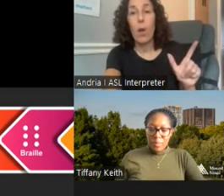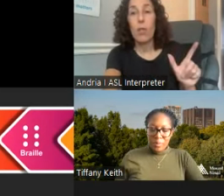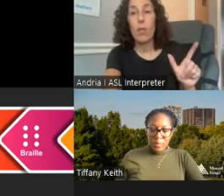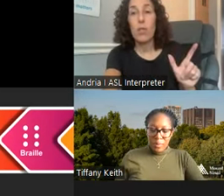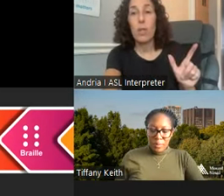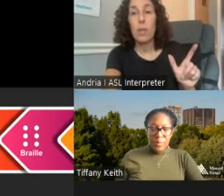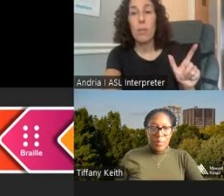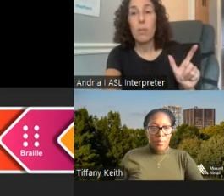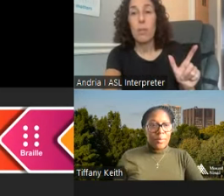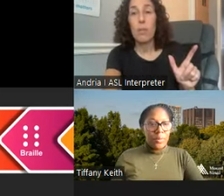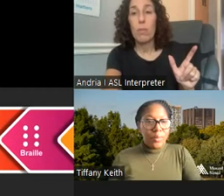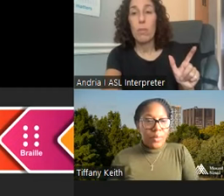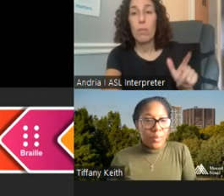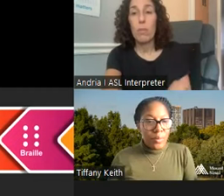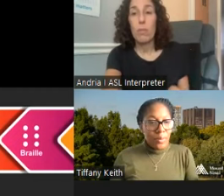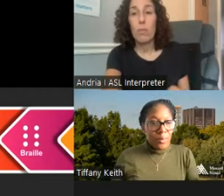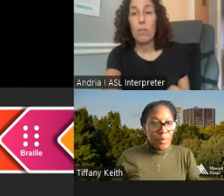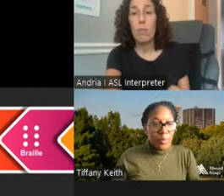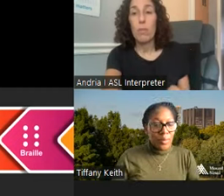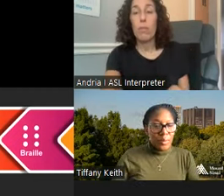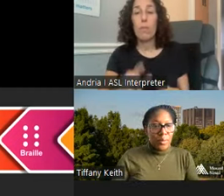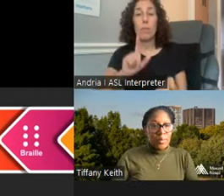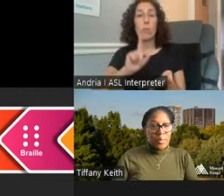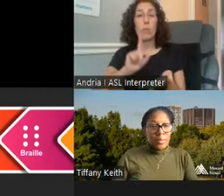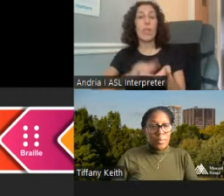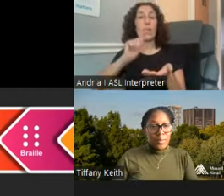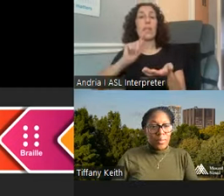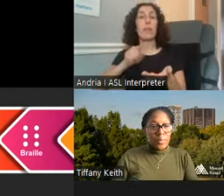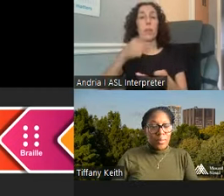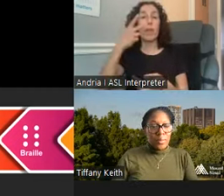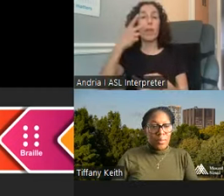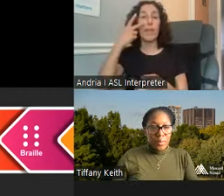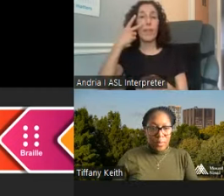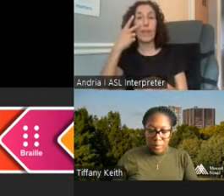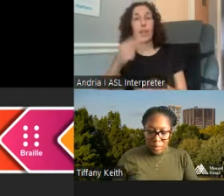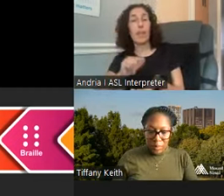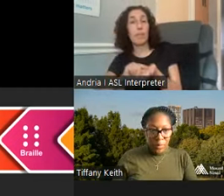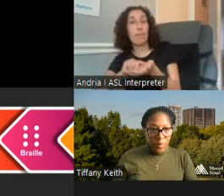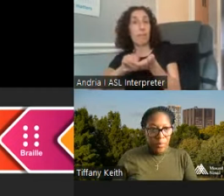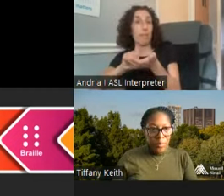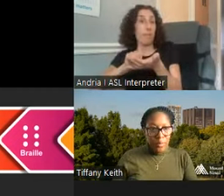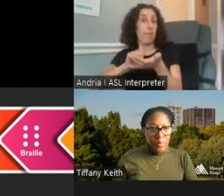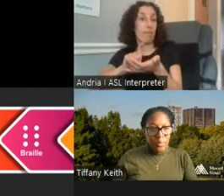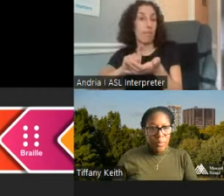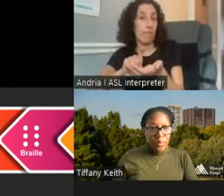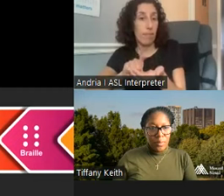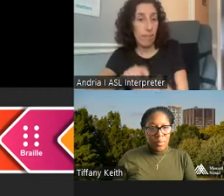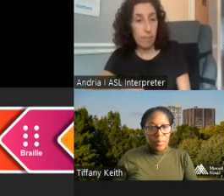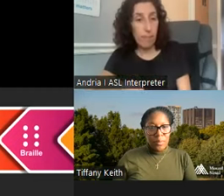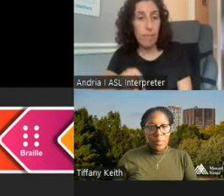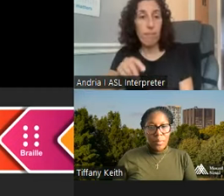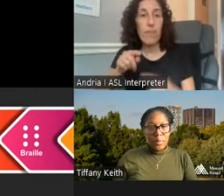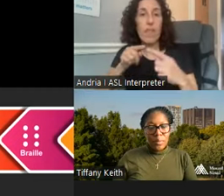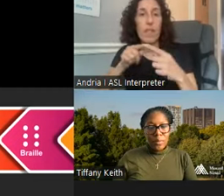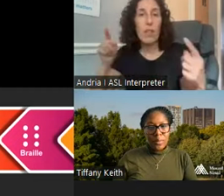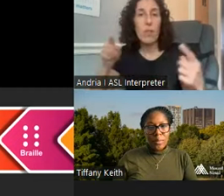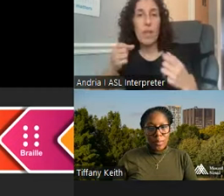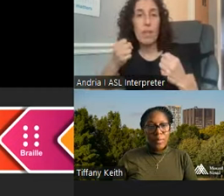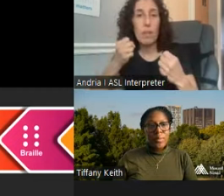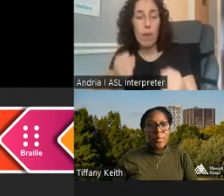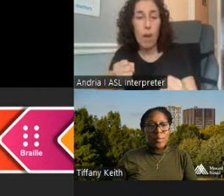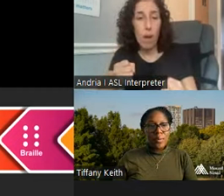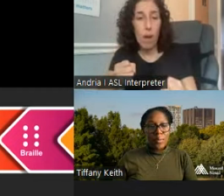serif font or larger, with a 4.5:1 contrast ratio. We have lots of guides on